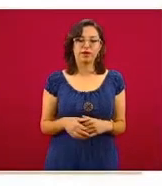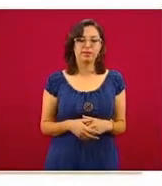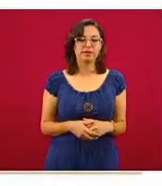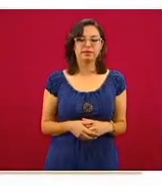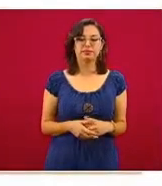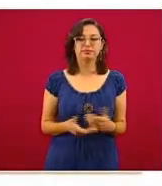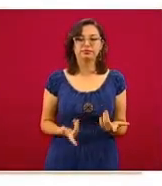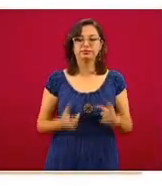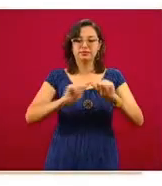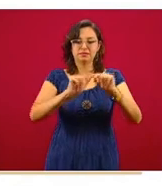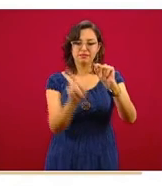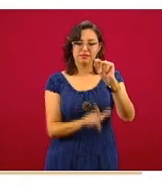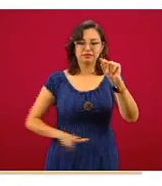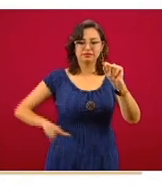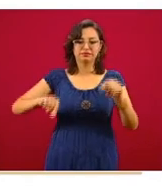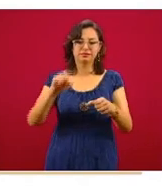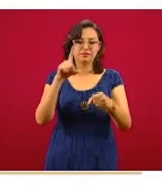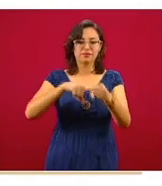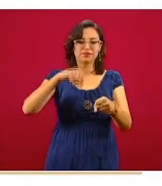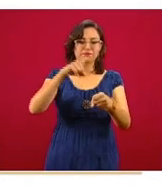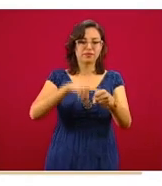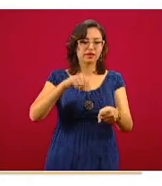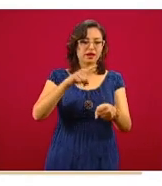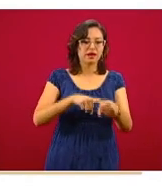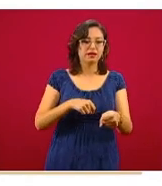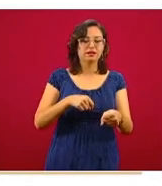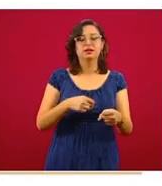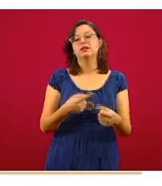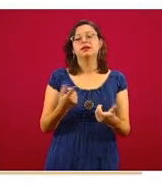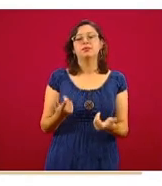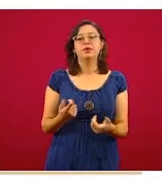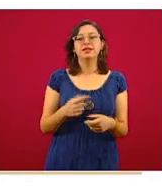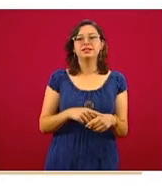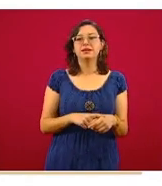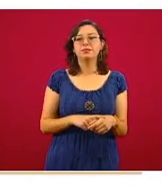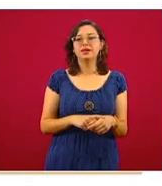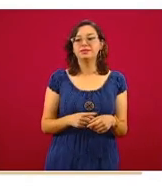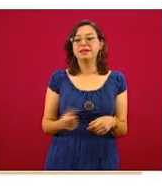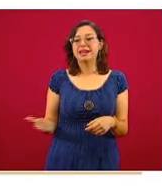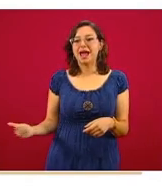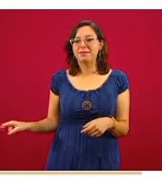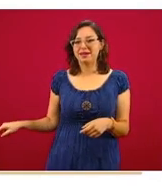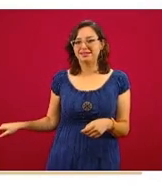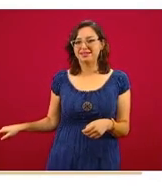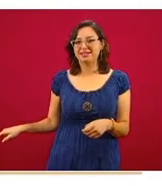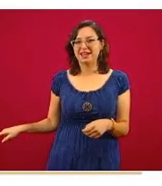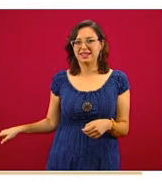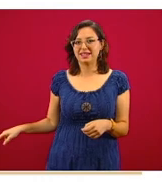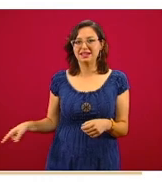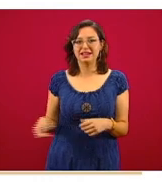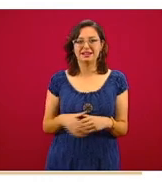cases of COVID-19. We have the burden of disease distribution per state.